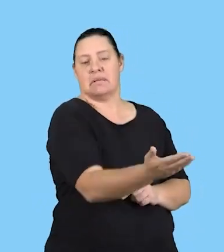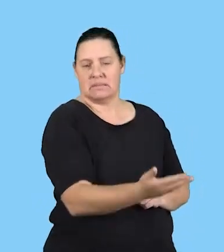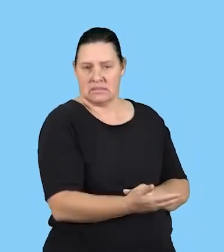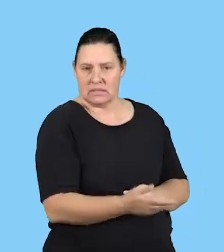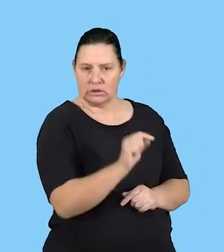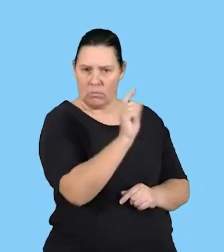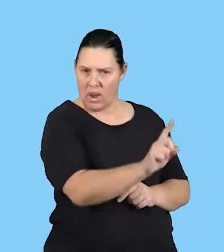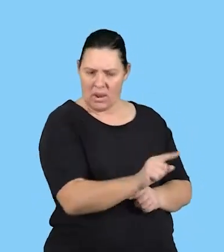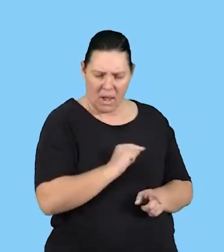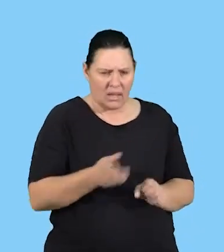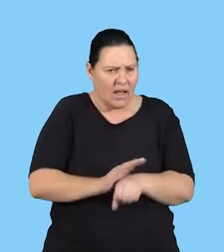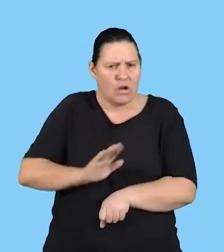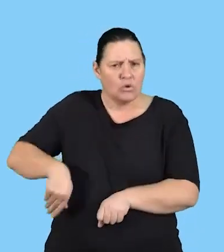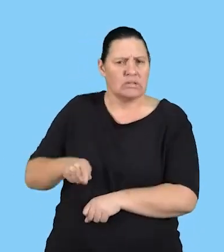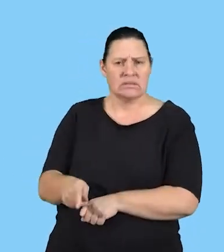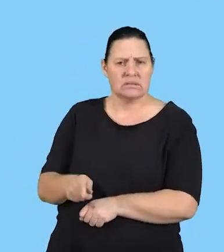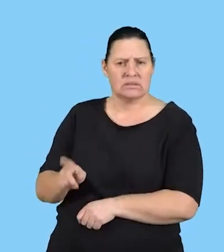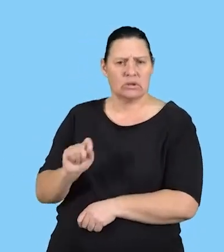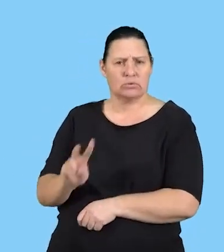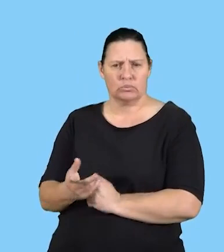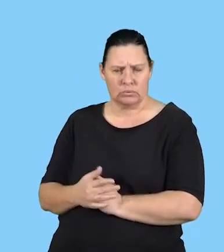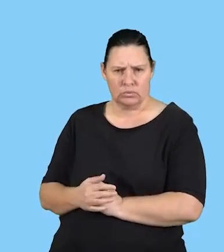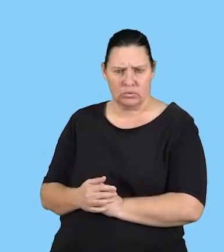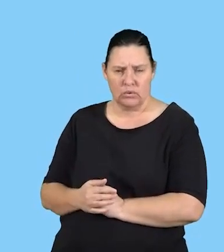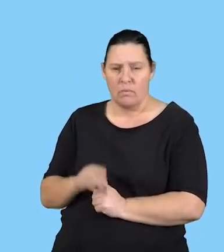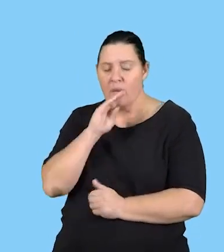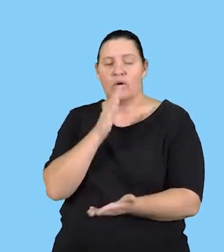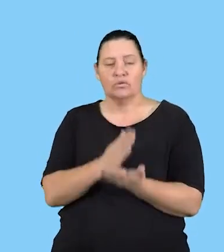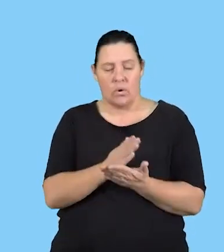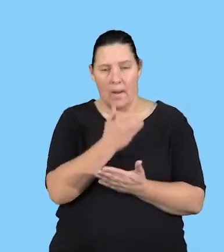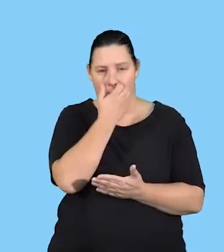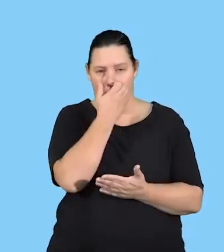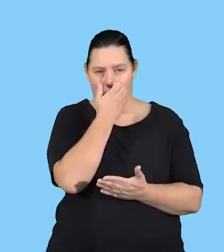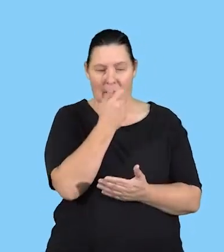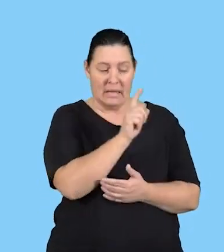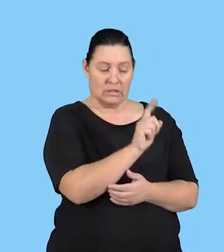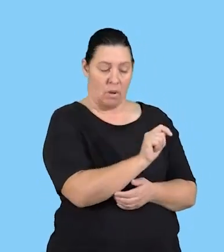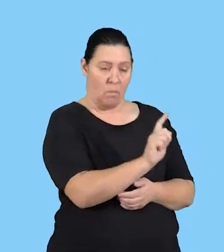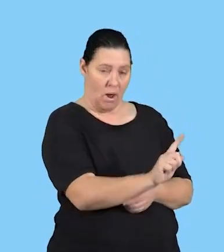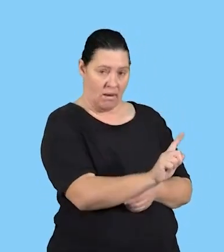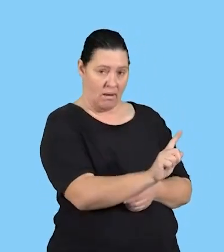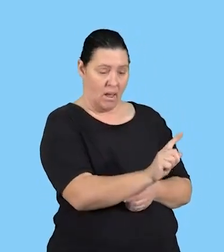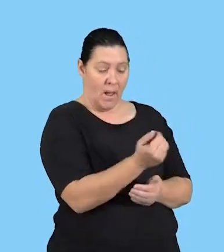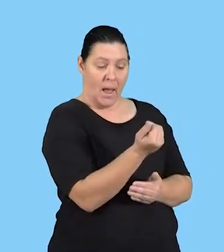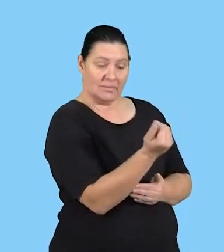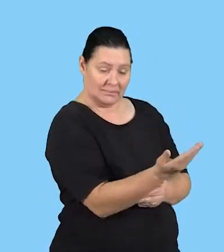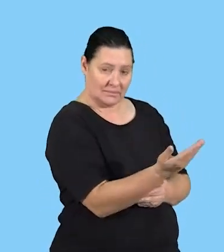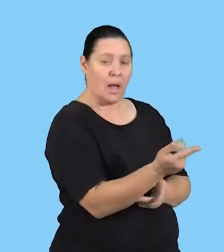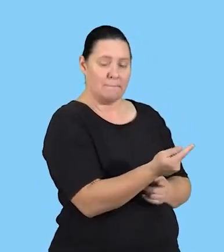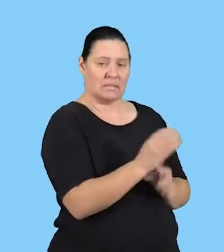during term 1. Ensure that the part to be submitted has been taught. Coming